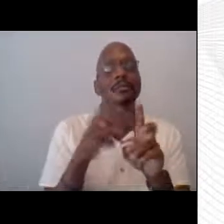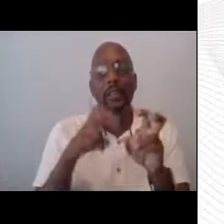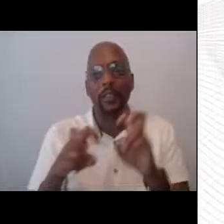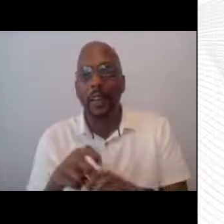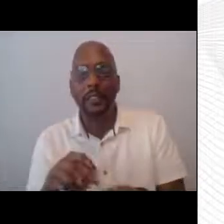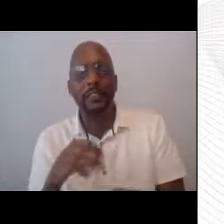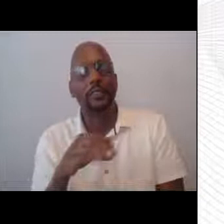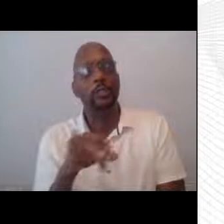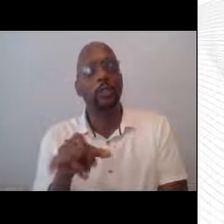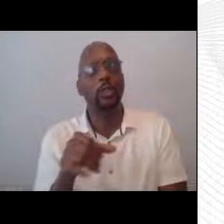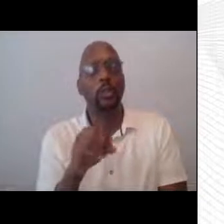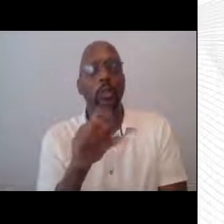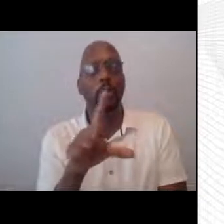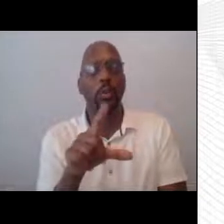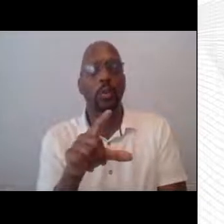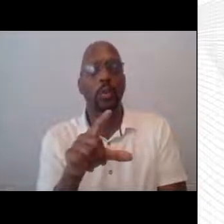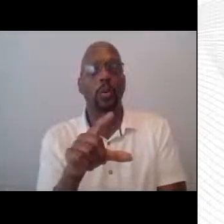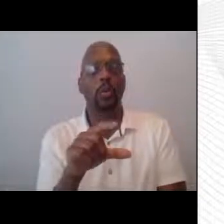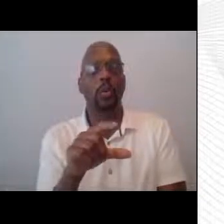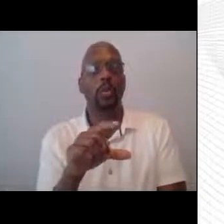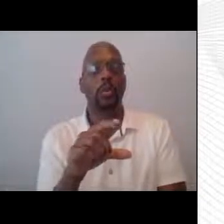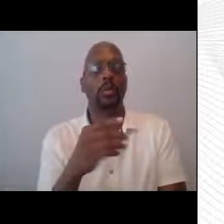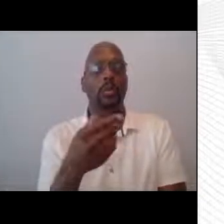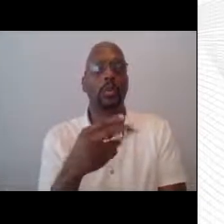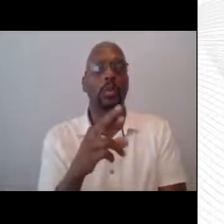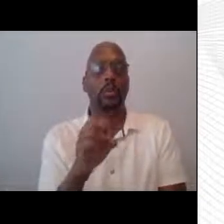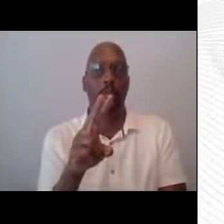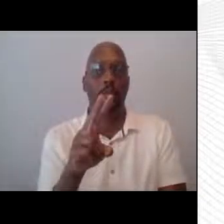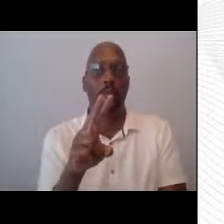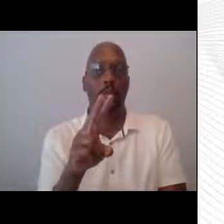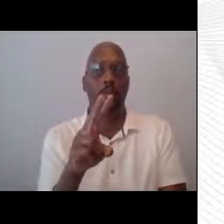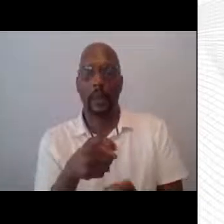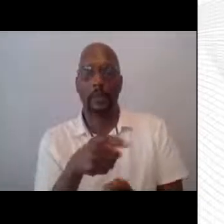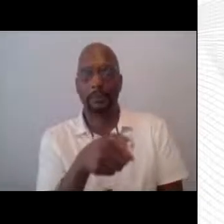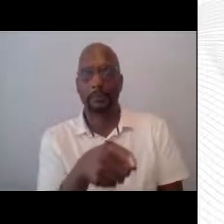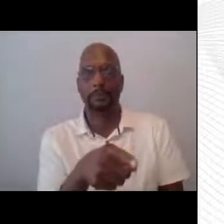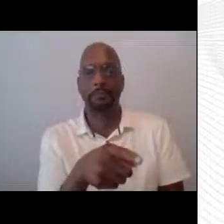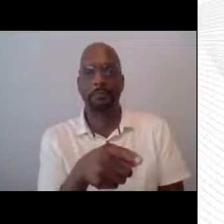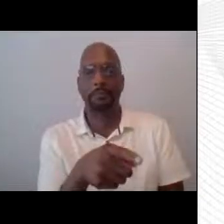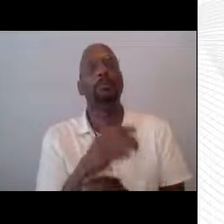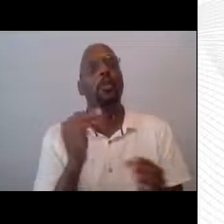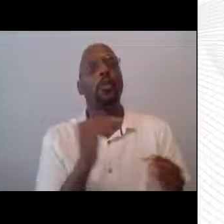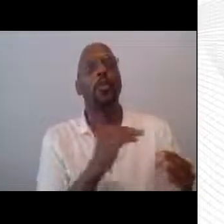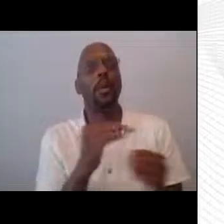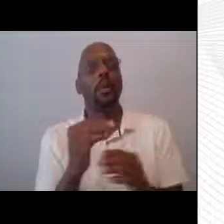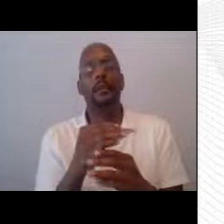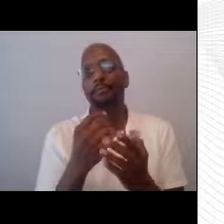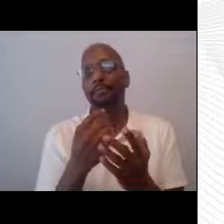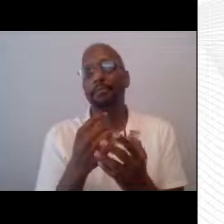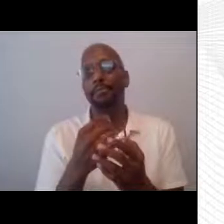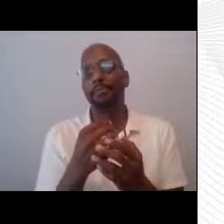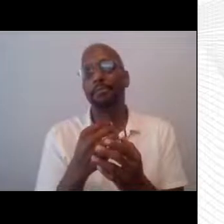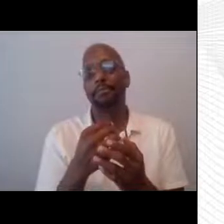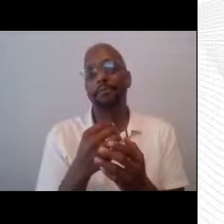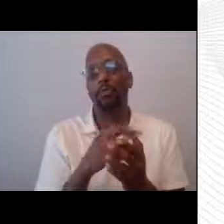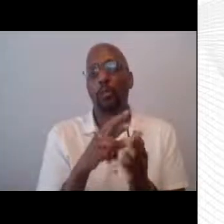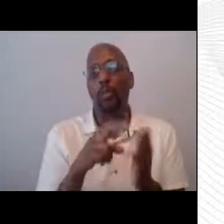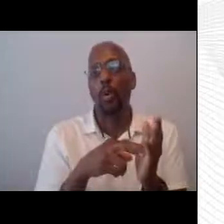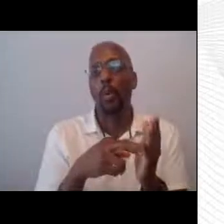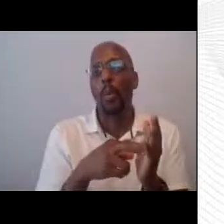Grover. He also managed secure freeway operations and dignitary movements